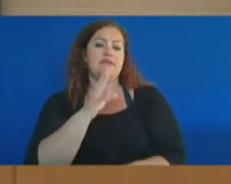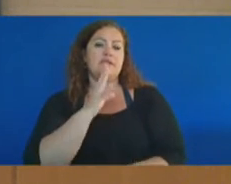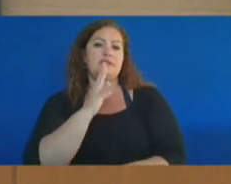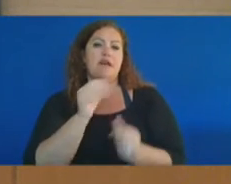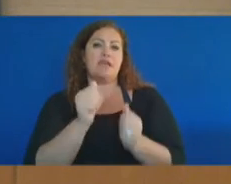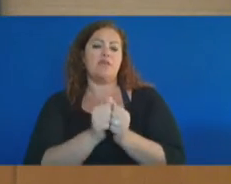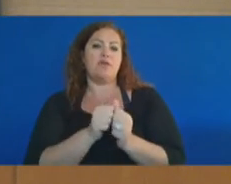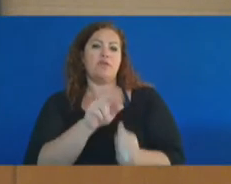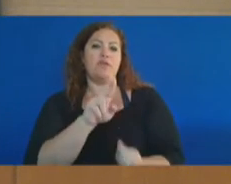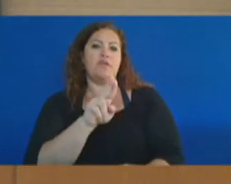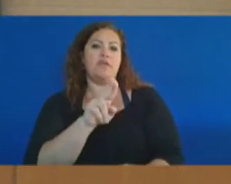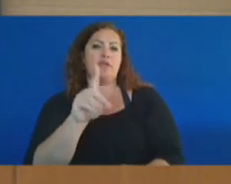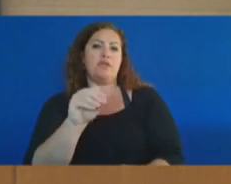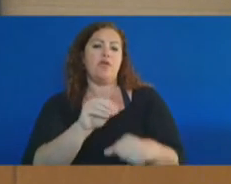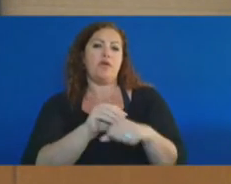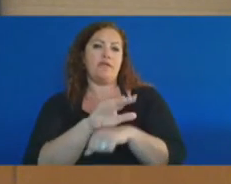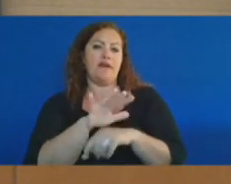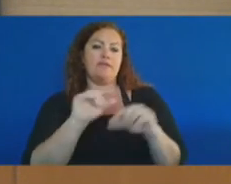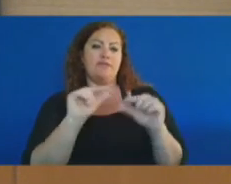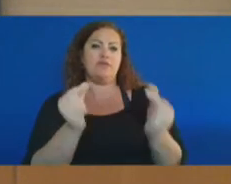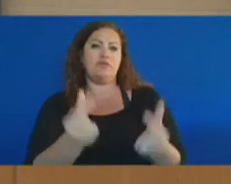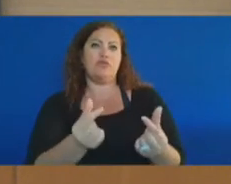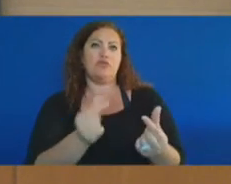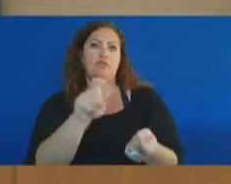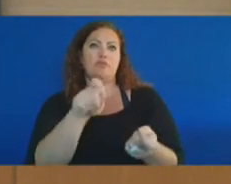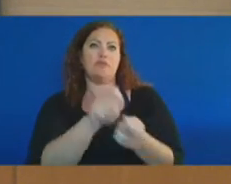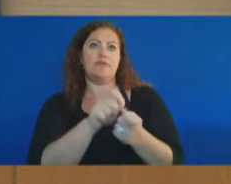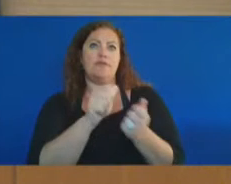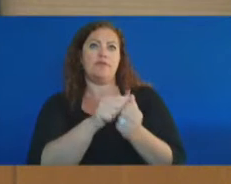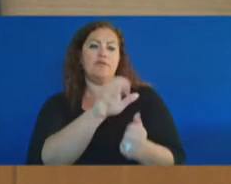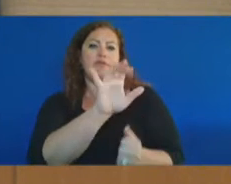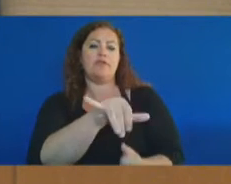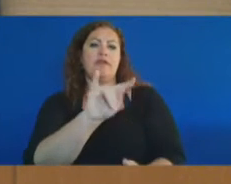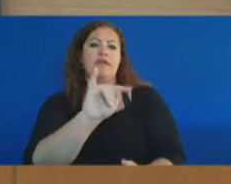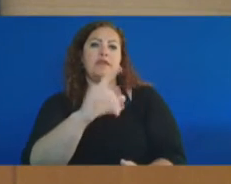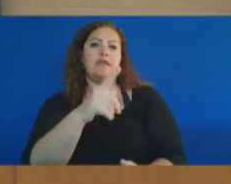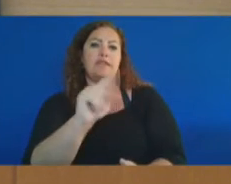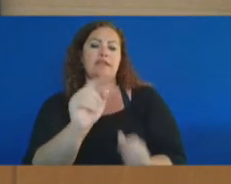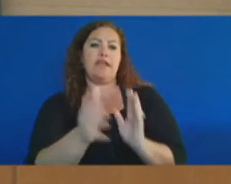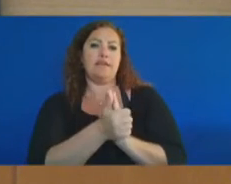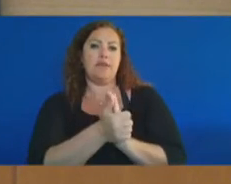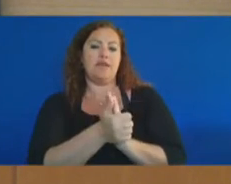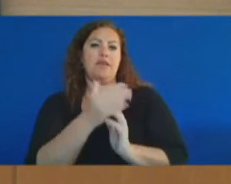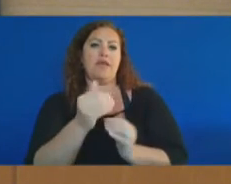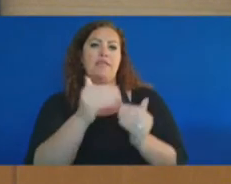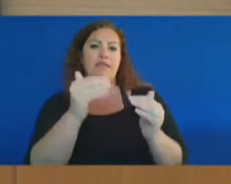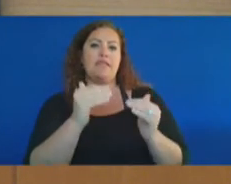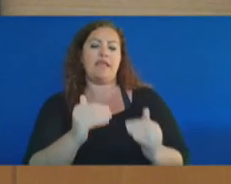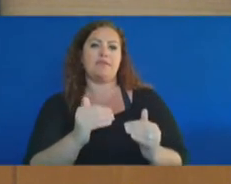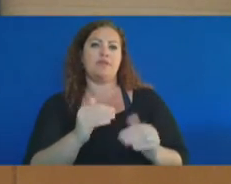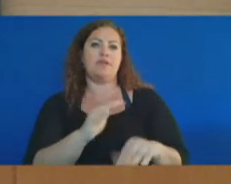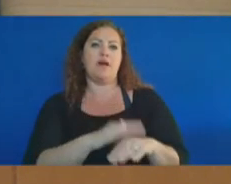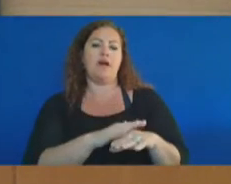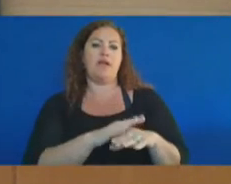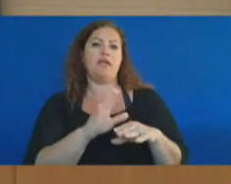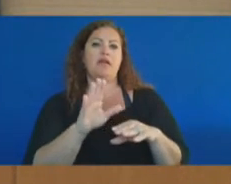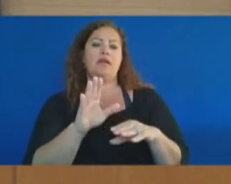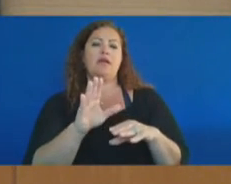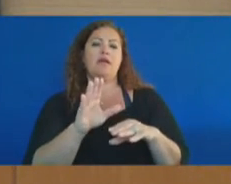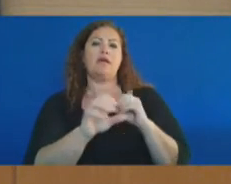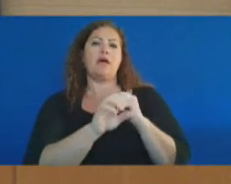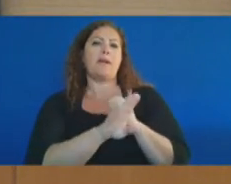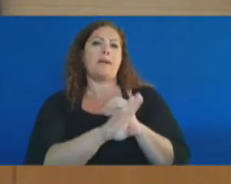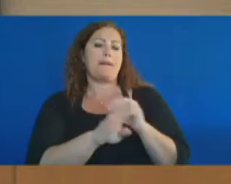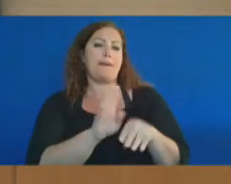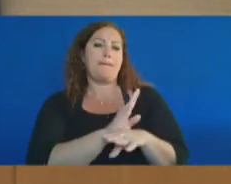UD Advisory Group particularly on this text Amendment and the following one on Commercial Place types that I'll be presenting in